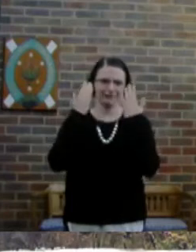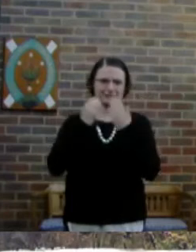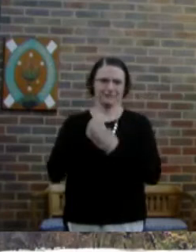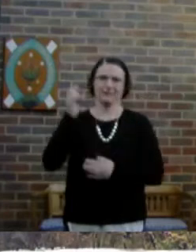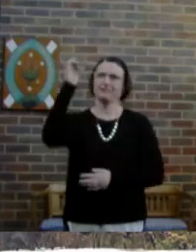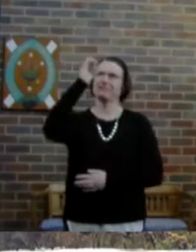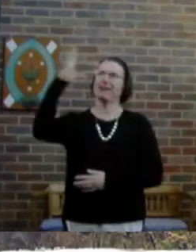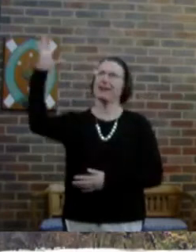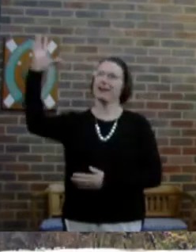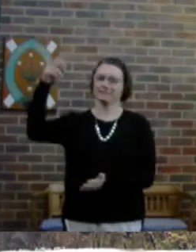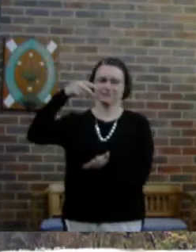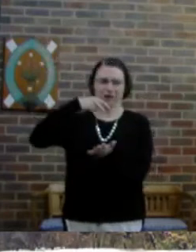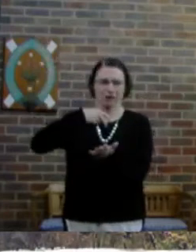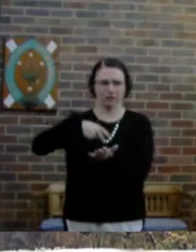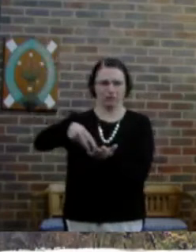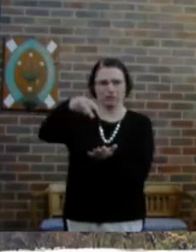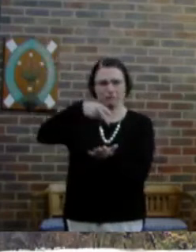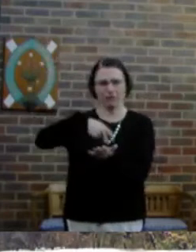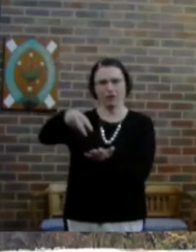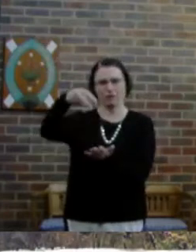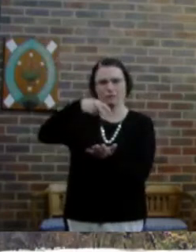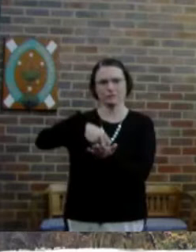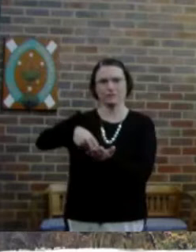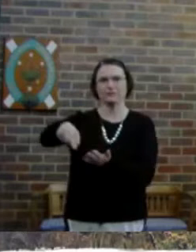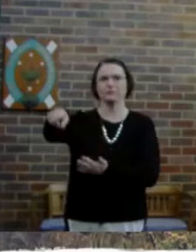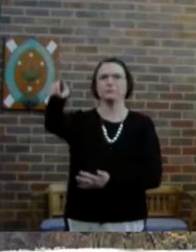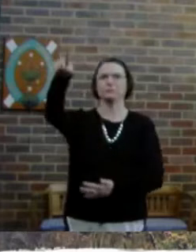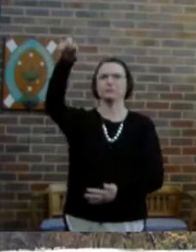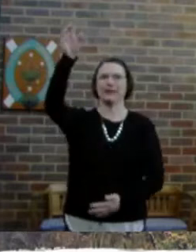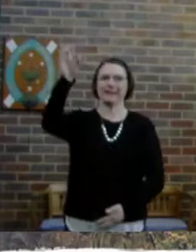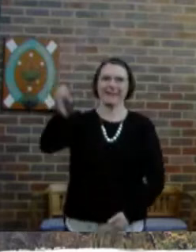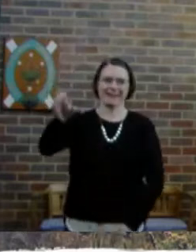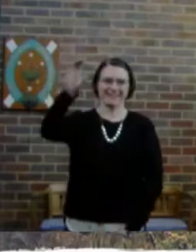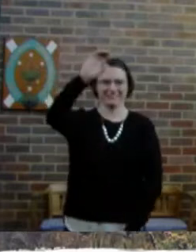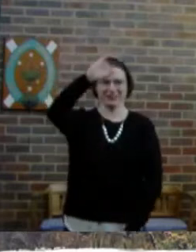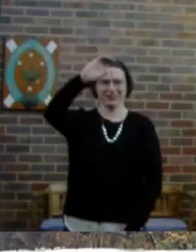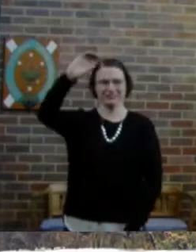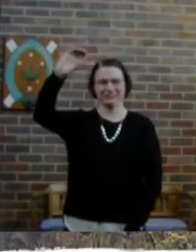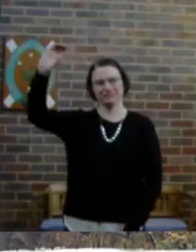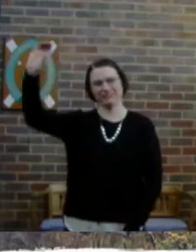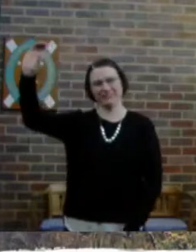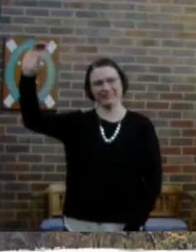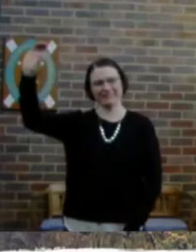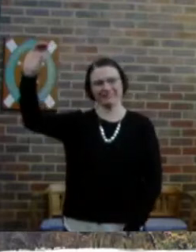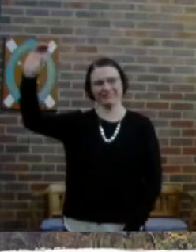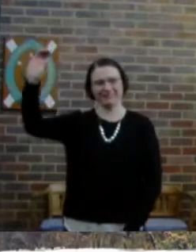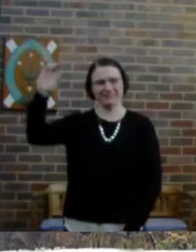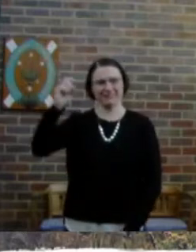Christ on the road to Calvary